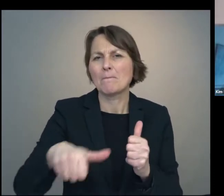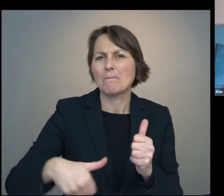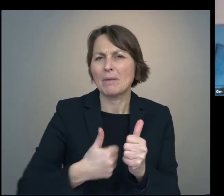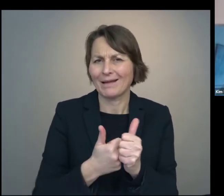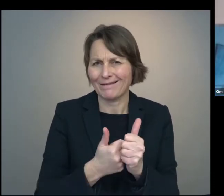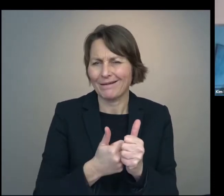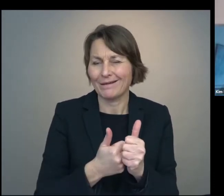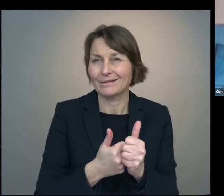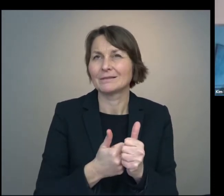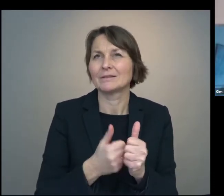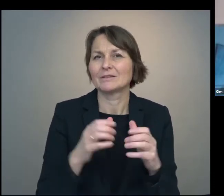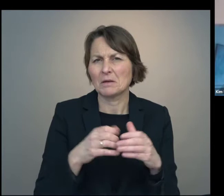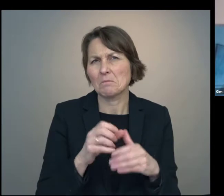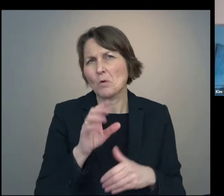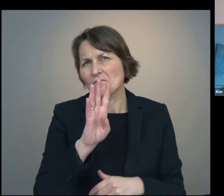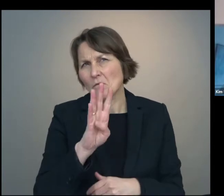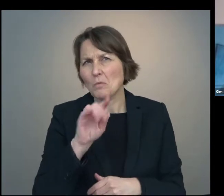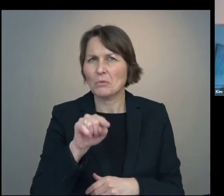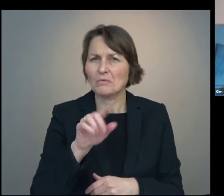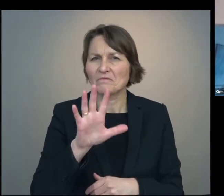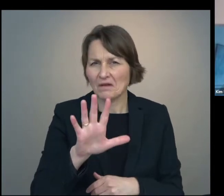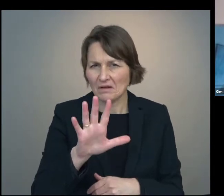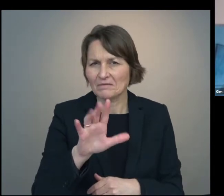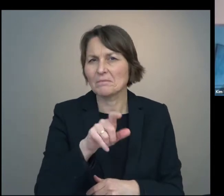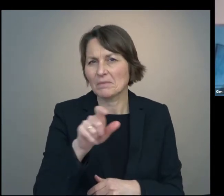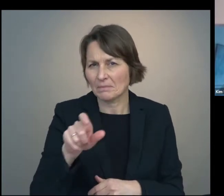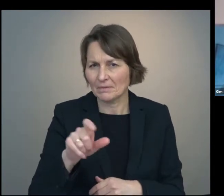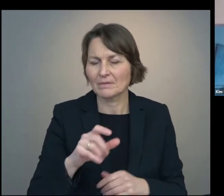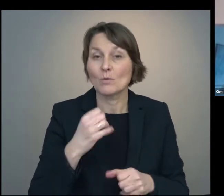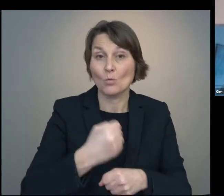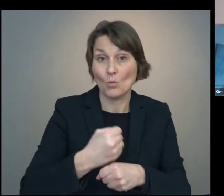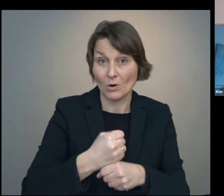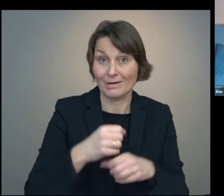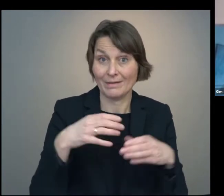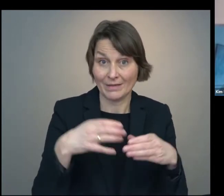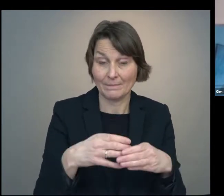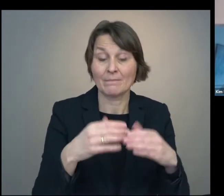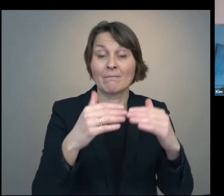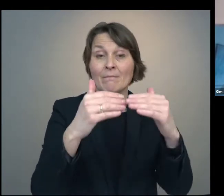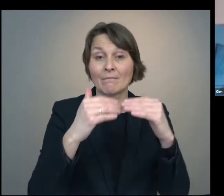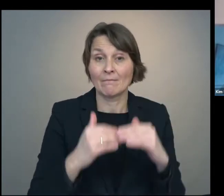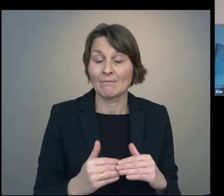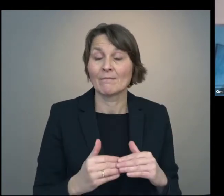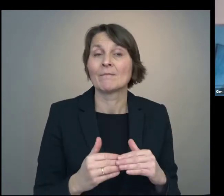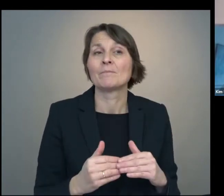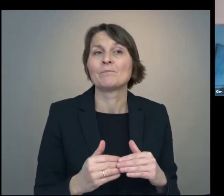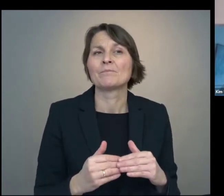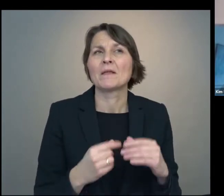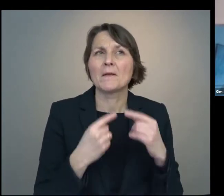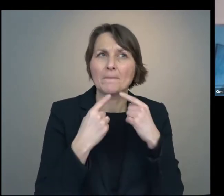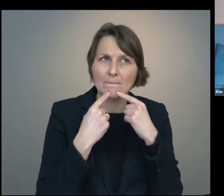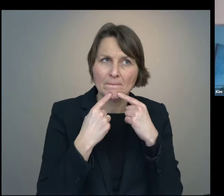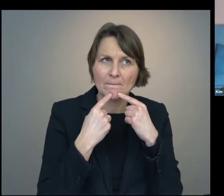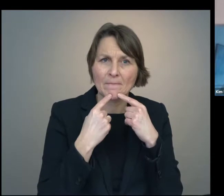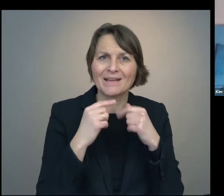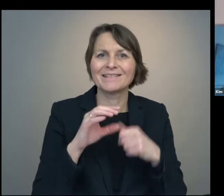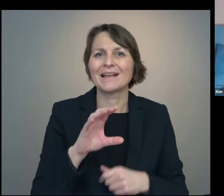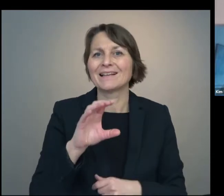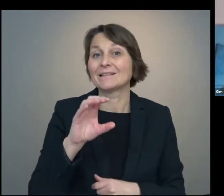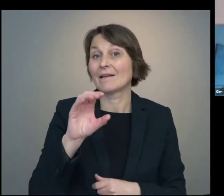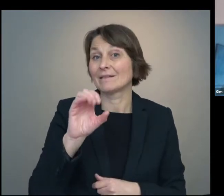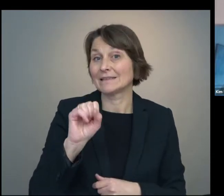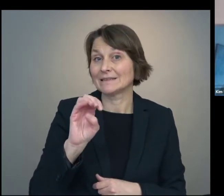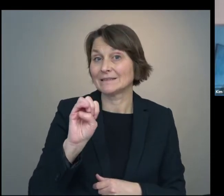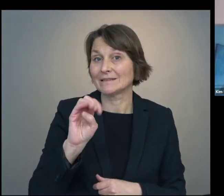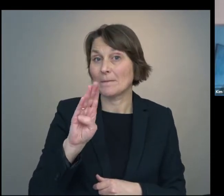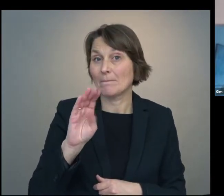which has like 4.5 people, and then we have Sebastian